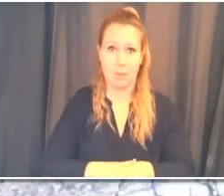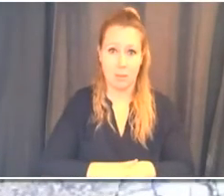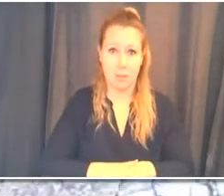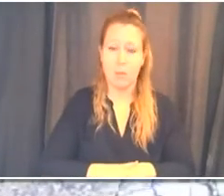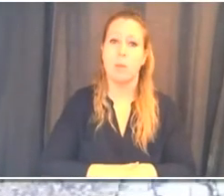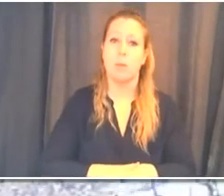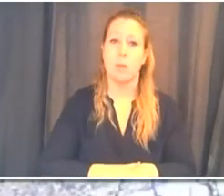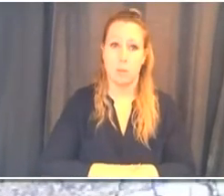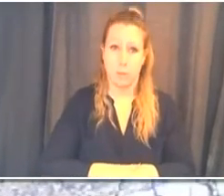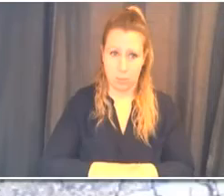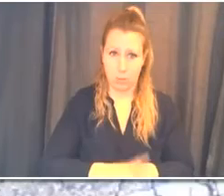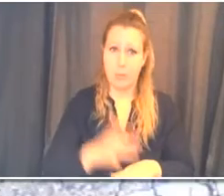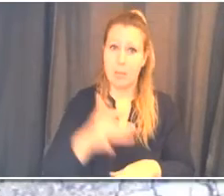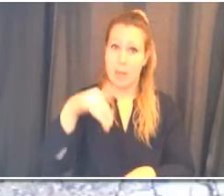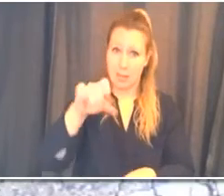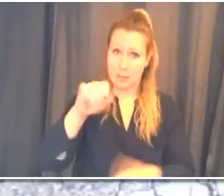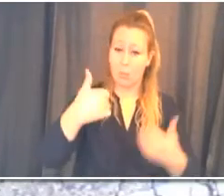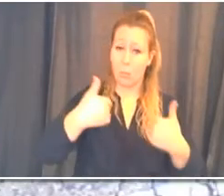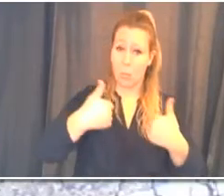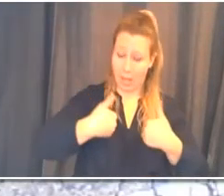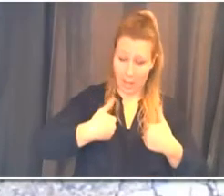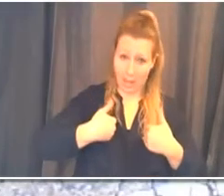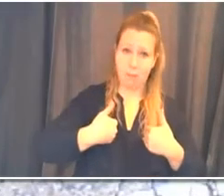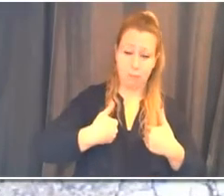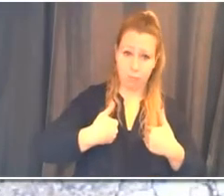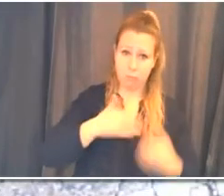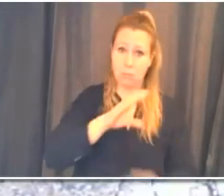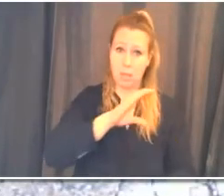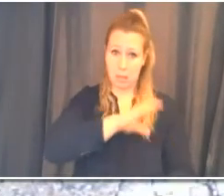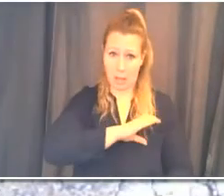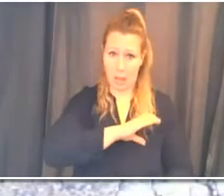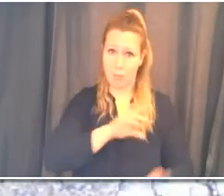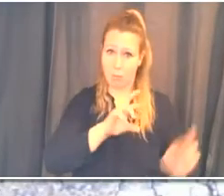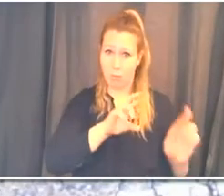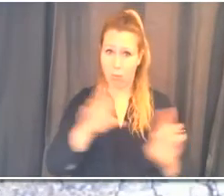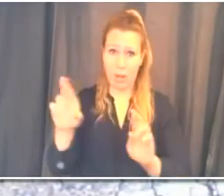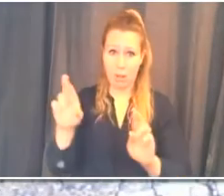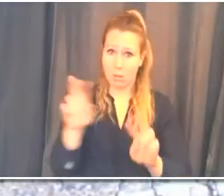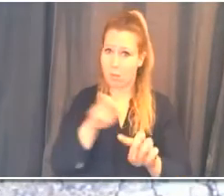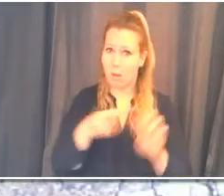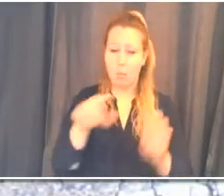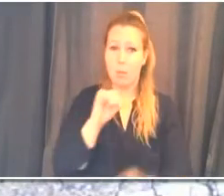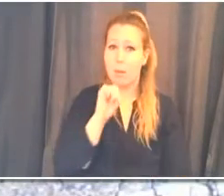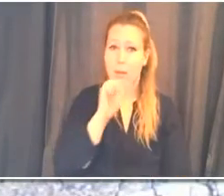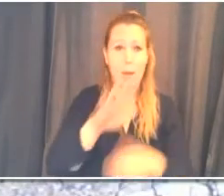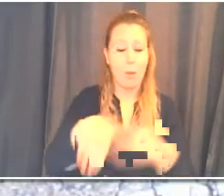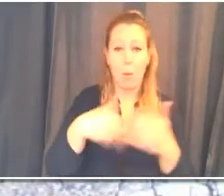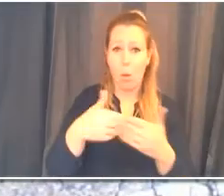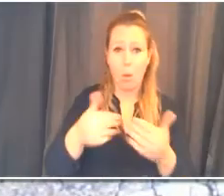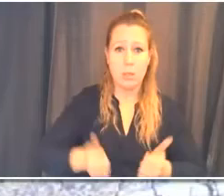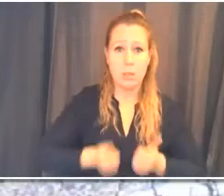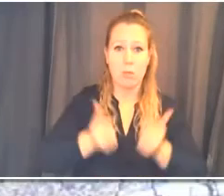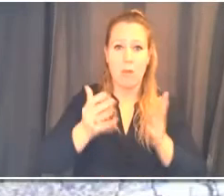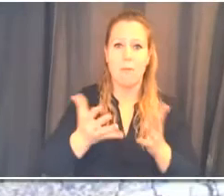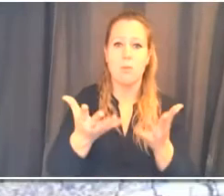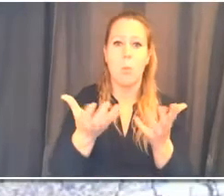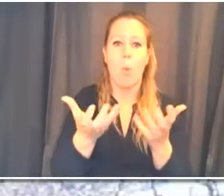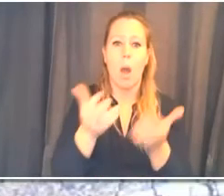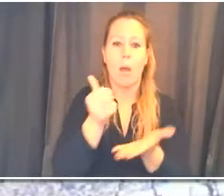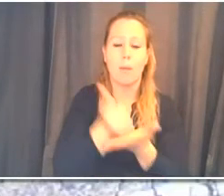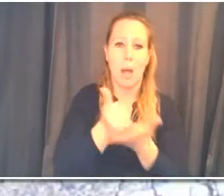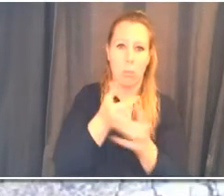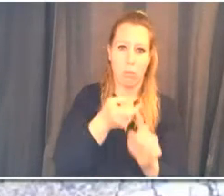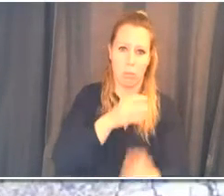be understand that step and reach out to Providers and think about that and remember that all of our fjcs are open and